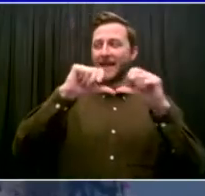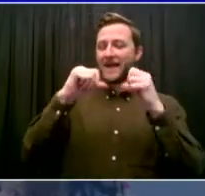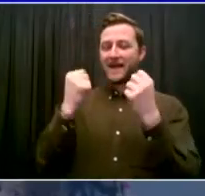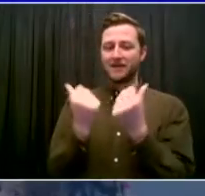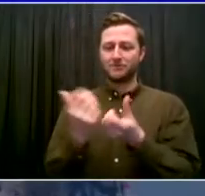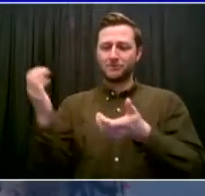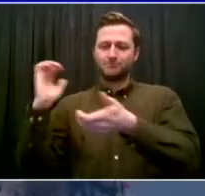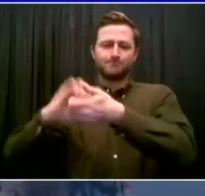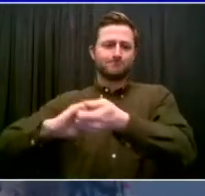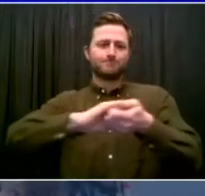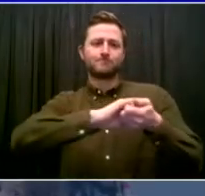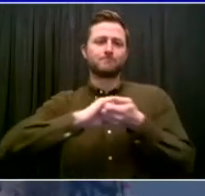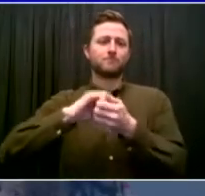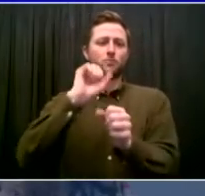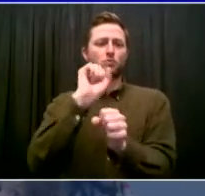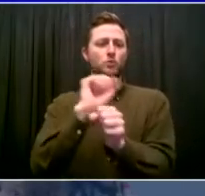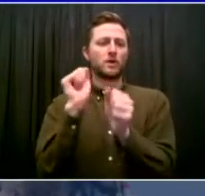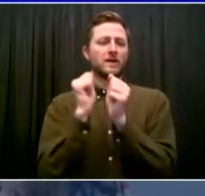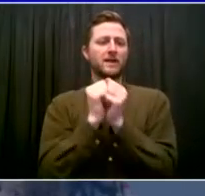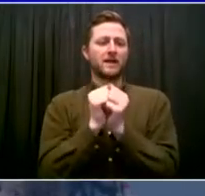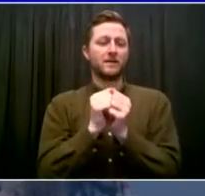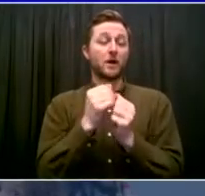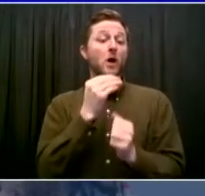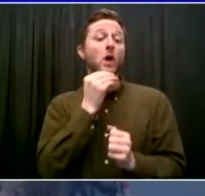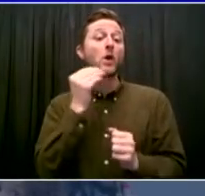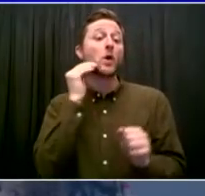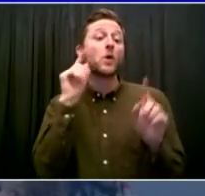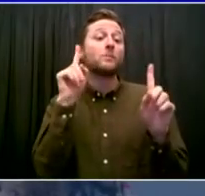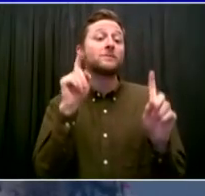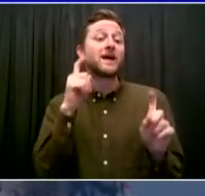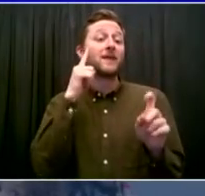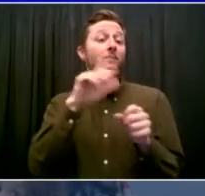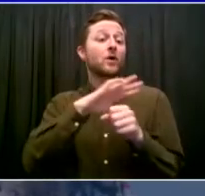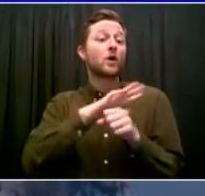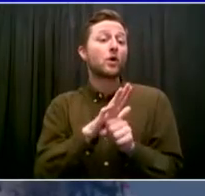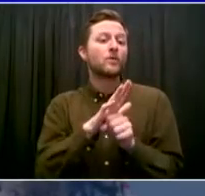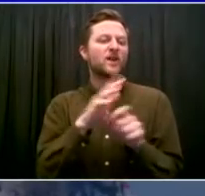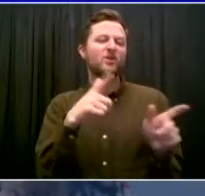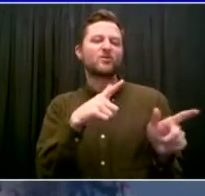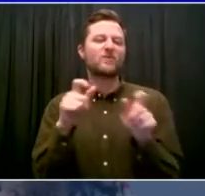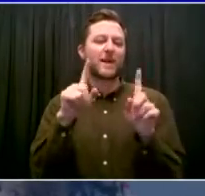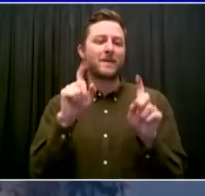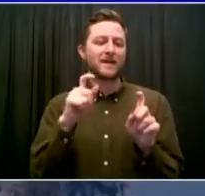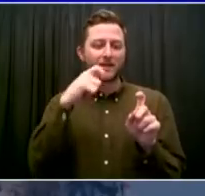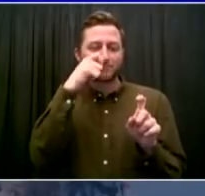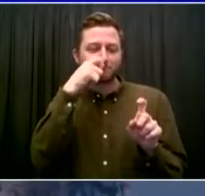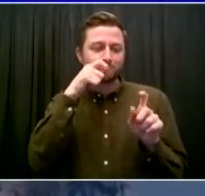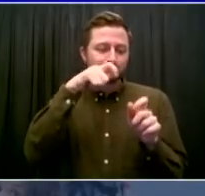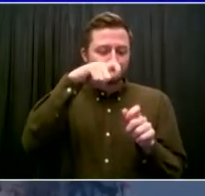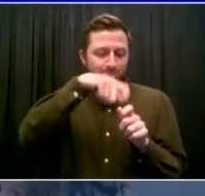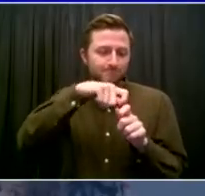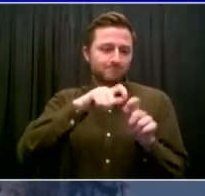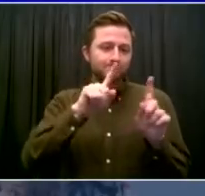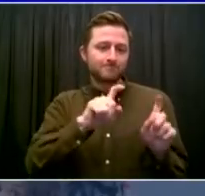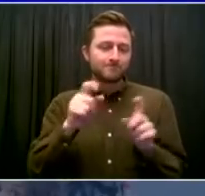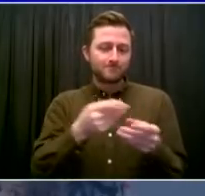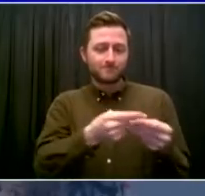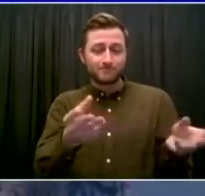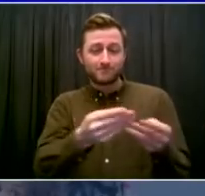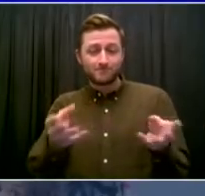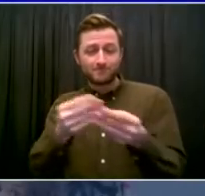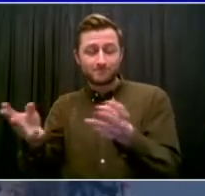children. These rapid tests, which is very important, identified 25,000